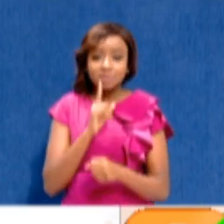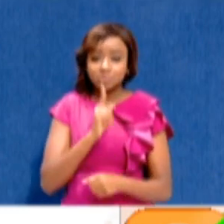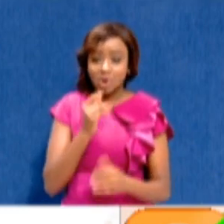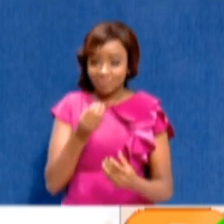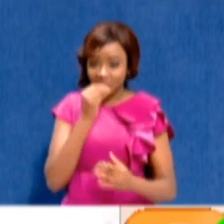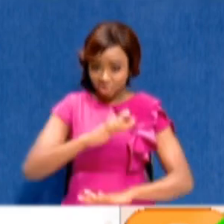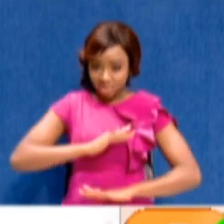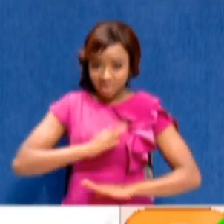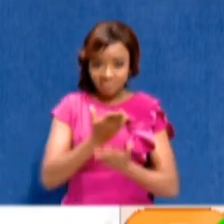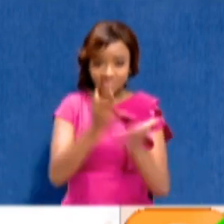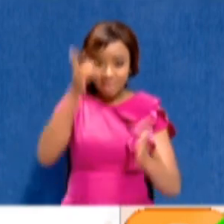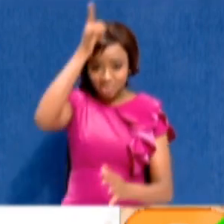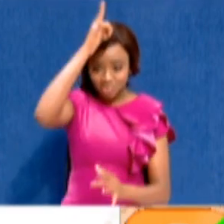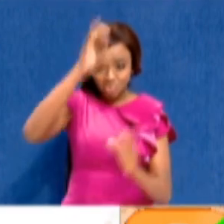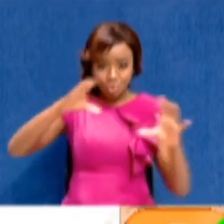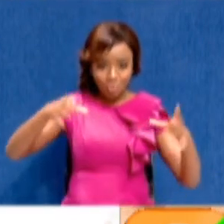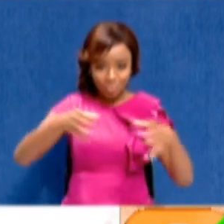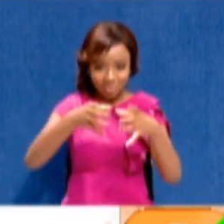communities living there.